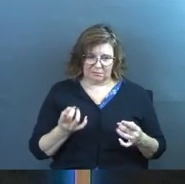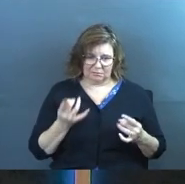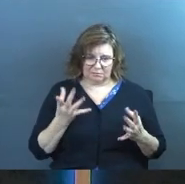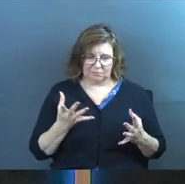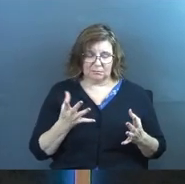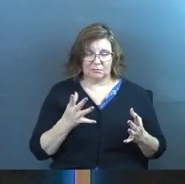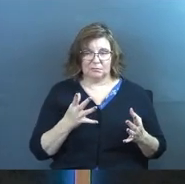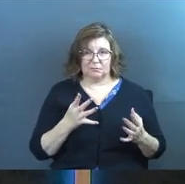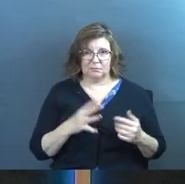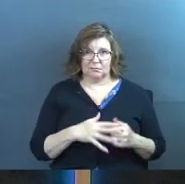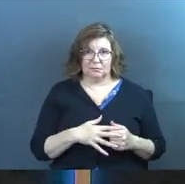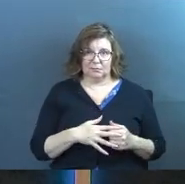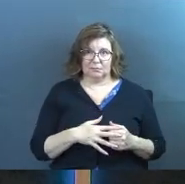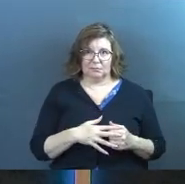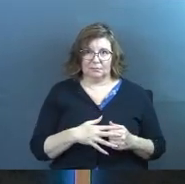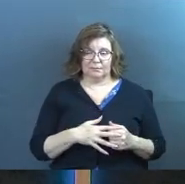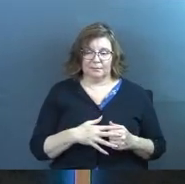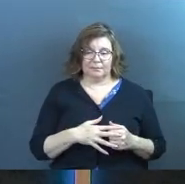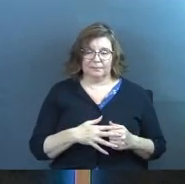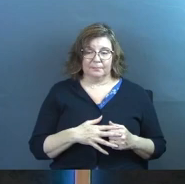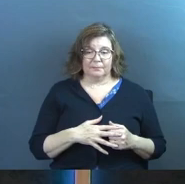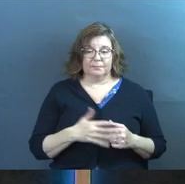And we're in the real stuff now.